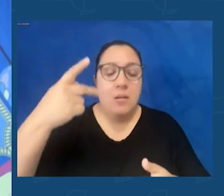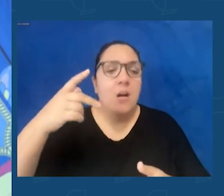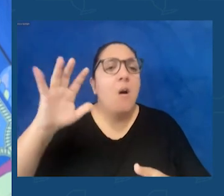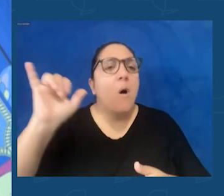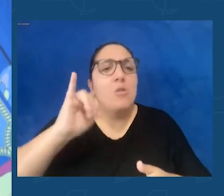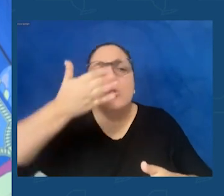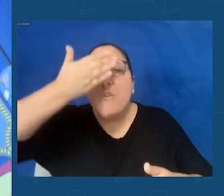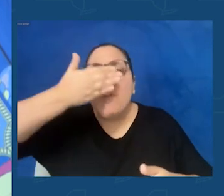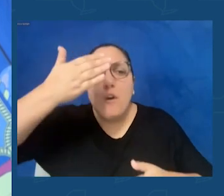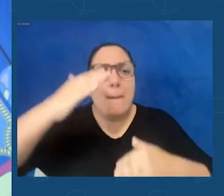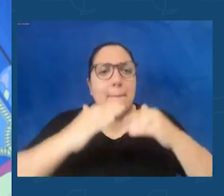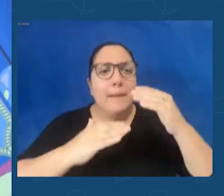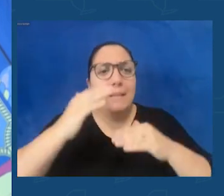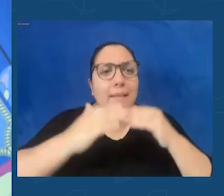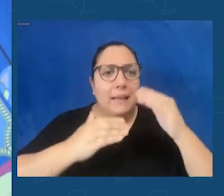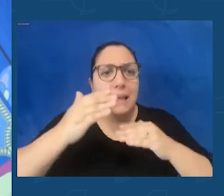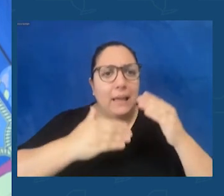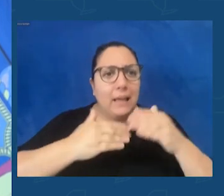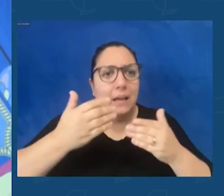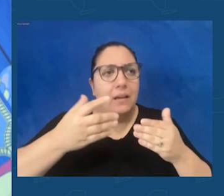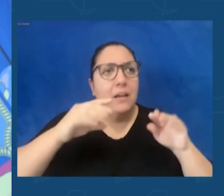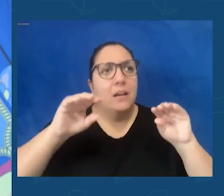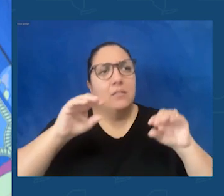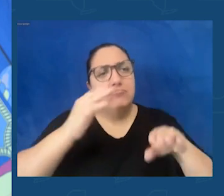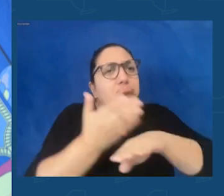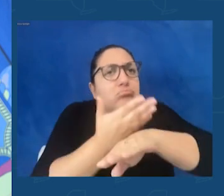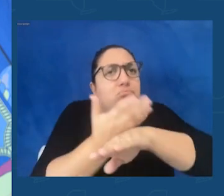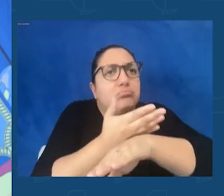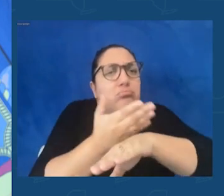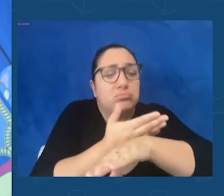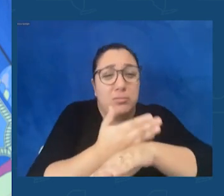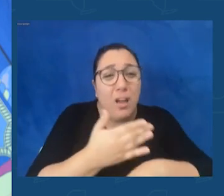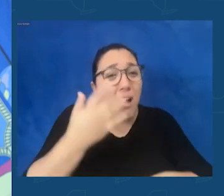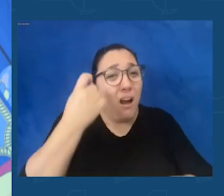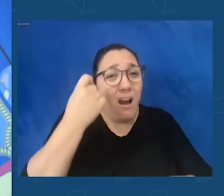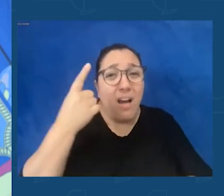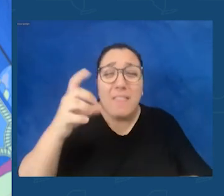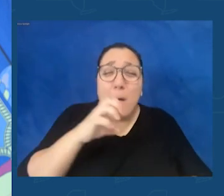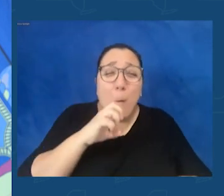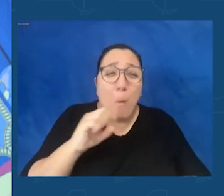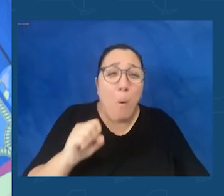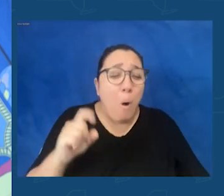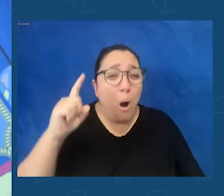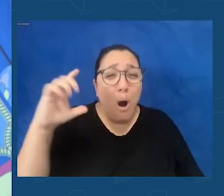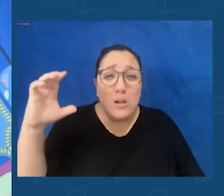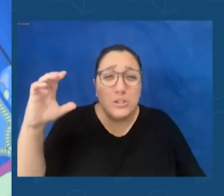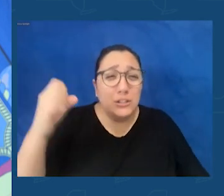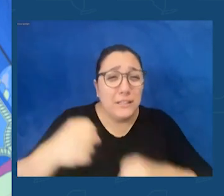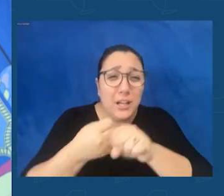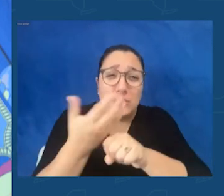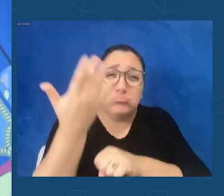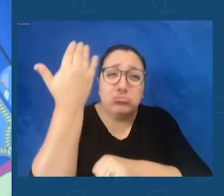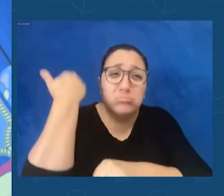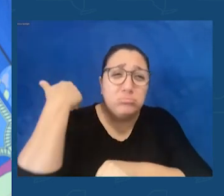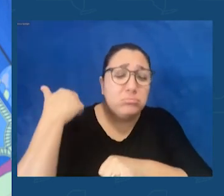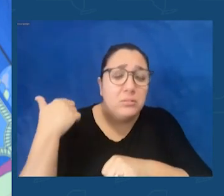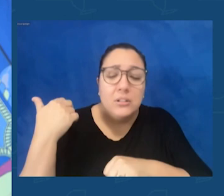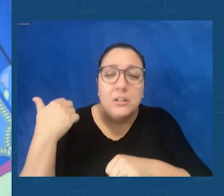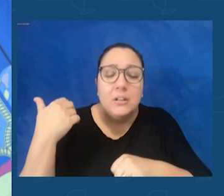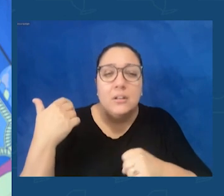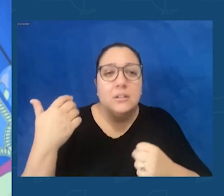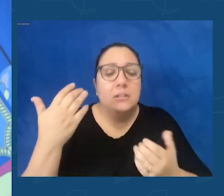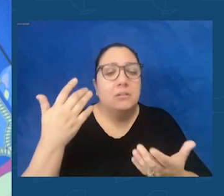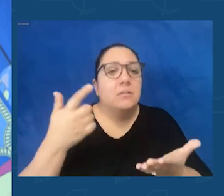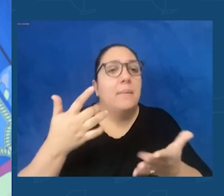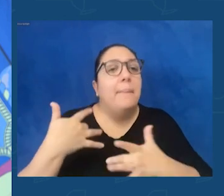built, hundreds of years ago, and they lose their luster. And my town, which had a great history, somehow